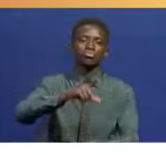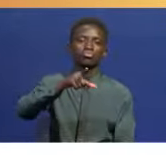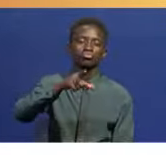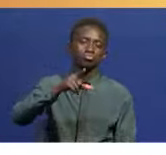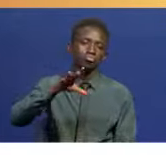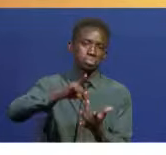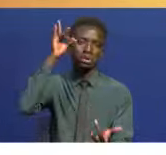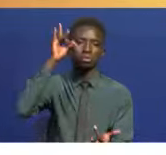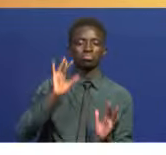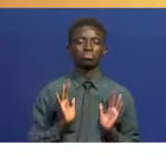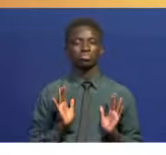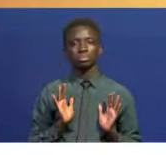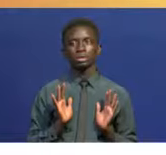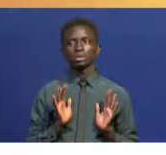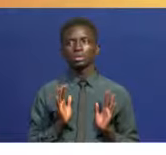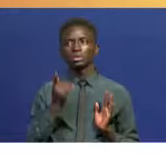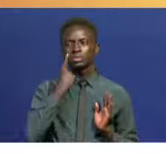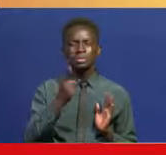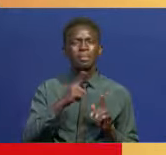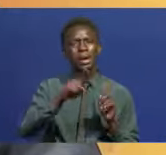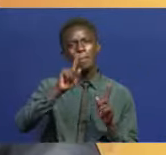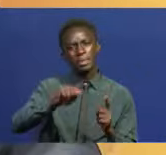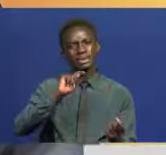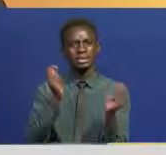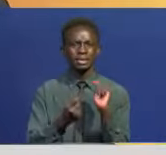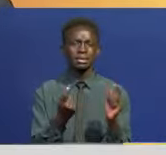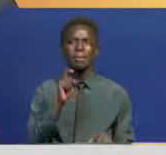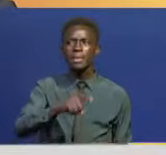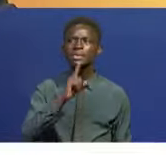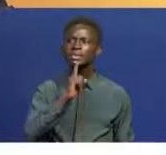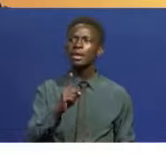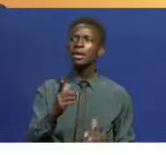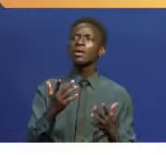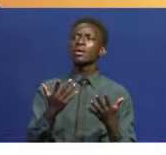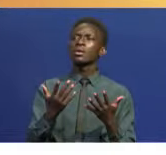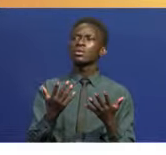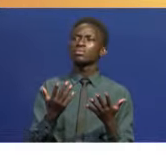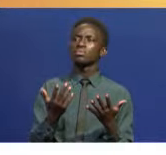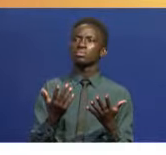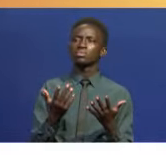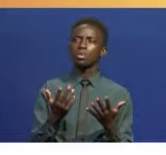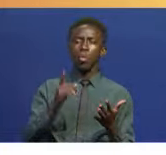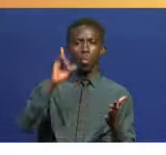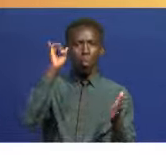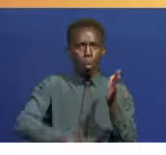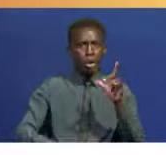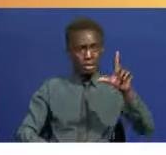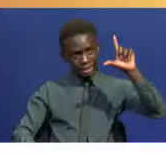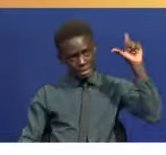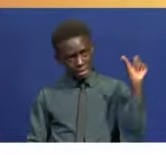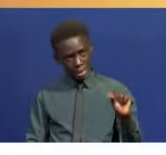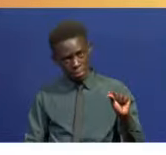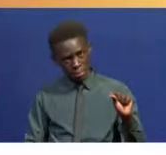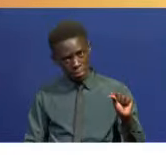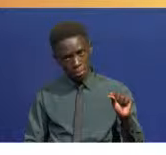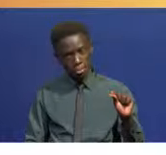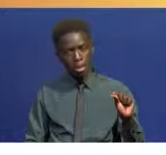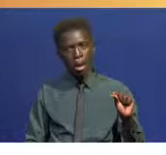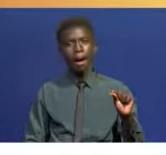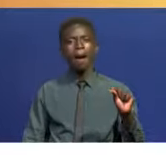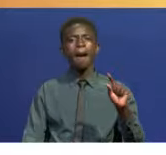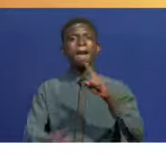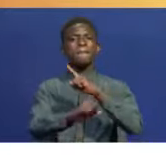whichever quarters. It shouldn't be changed, and they say, whatever is cheapest, but